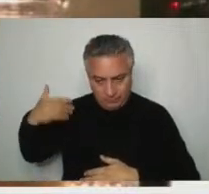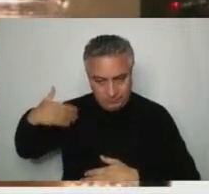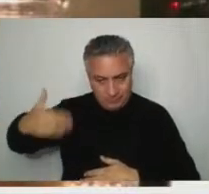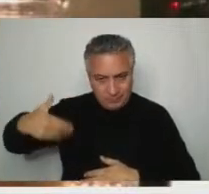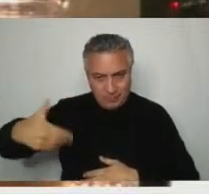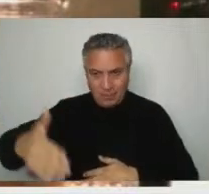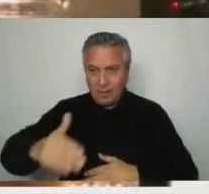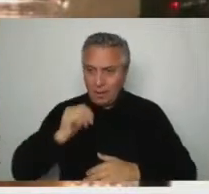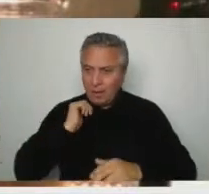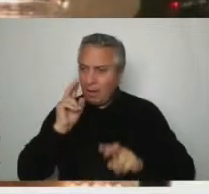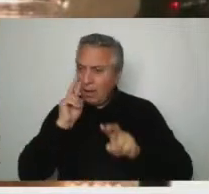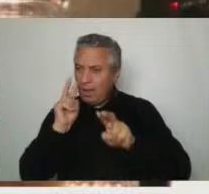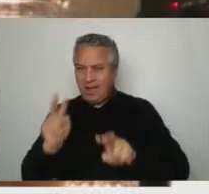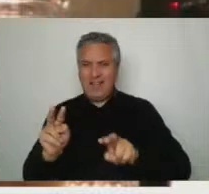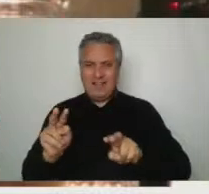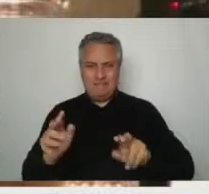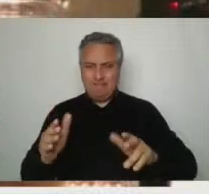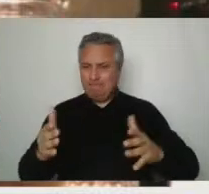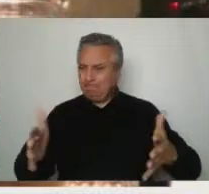During